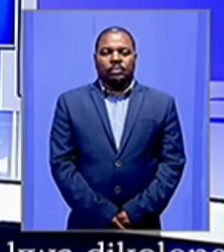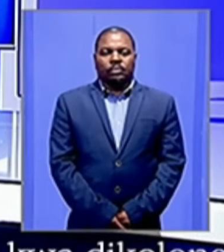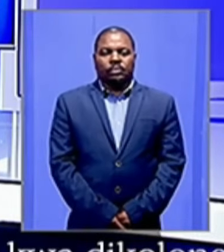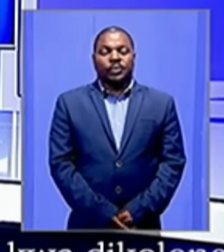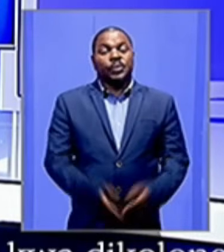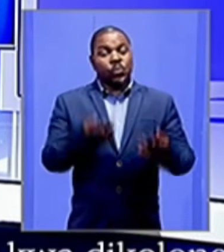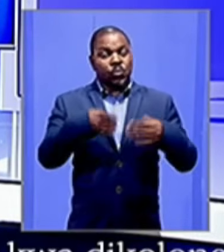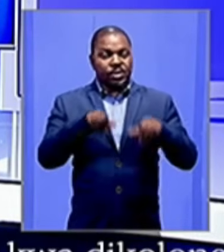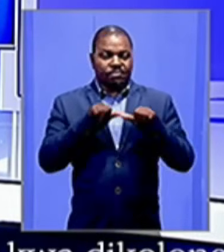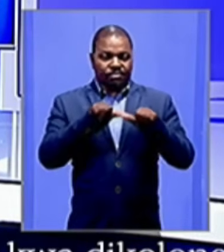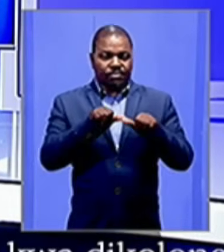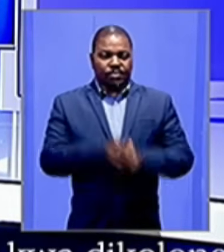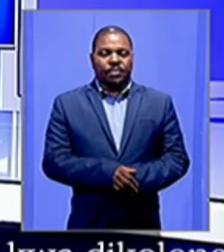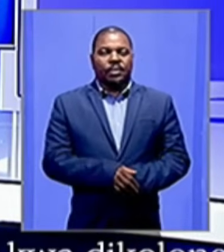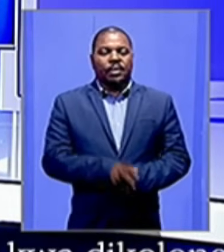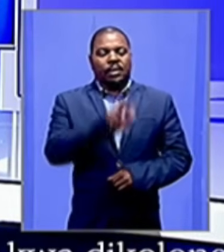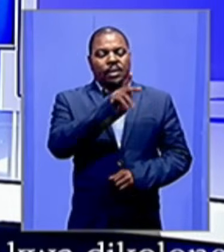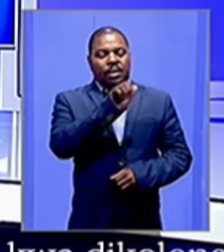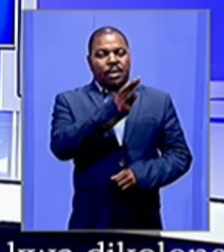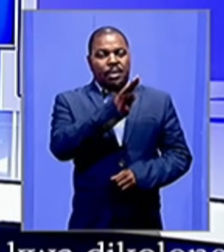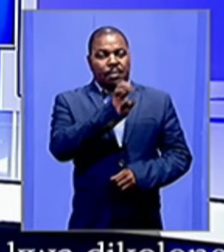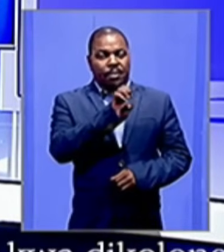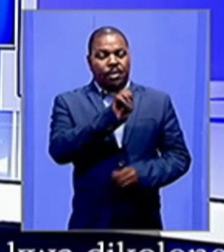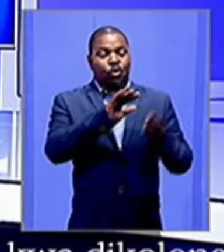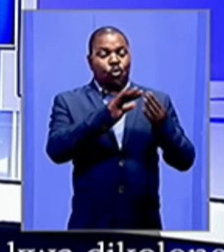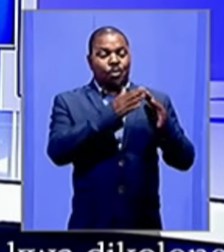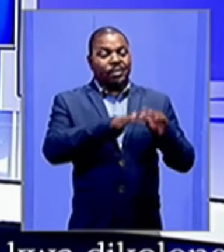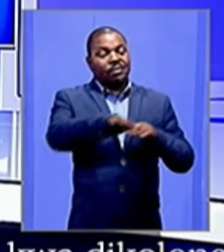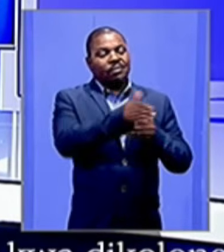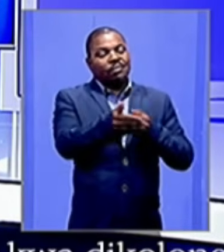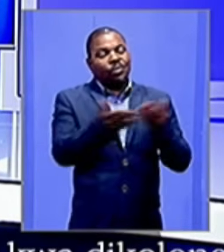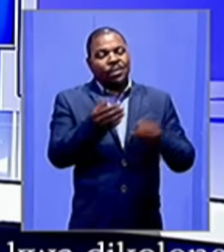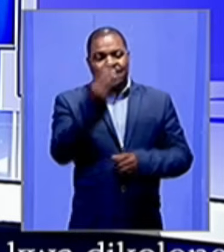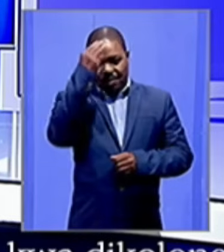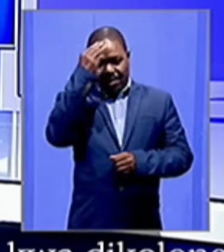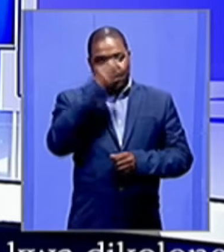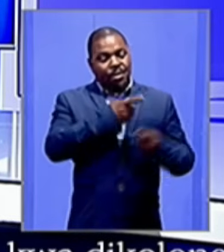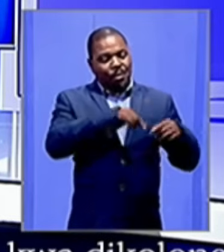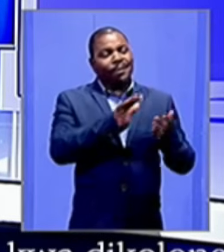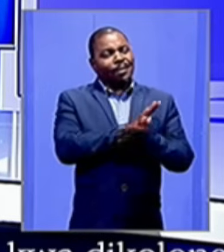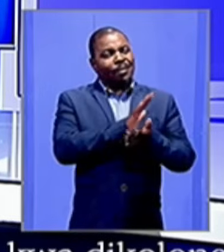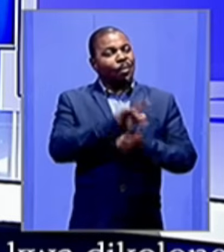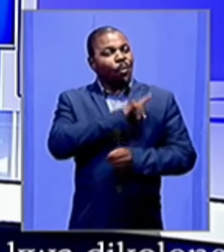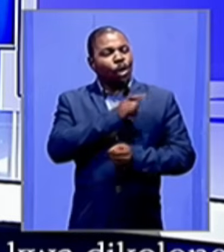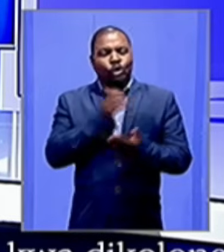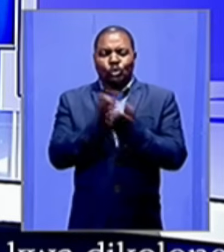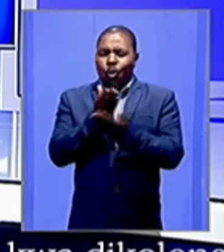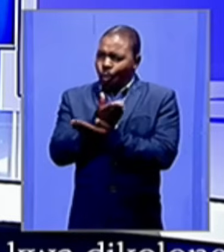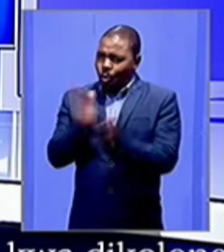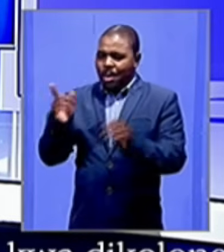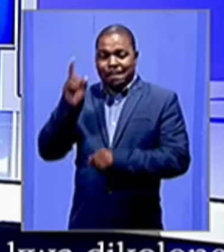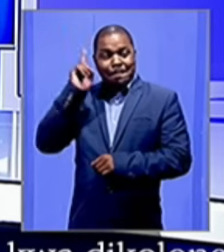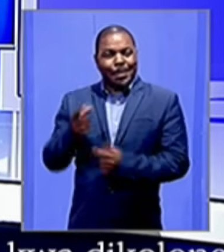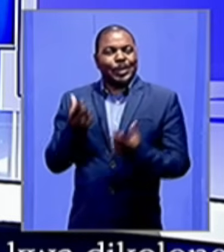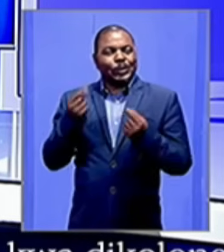Fa re tswela pele baagi ba motse wa Kabe gaufi le Mahikeng ba itumeletse gore dikolo tsotlhe di patelesega go nna le